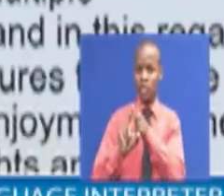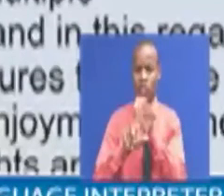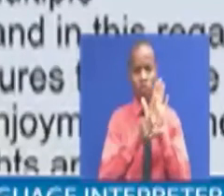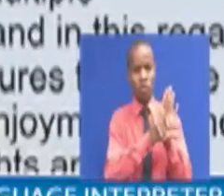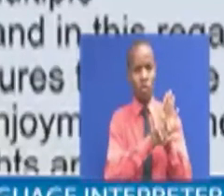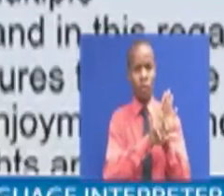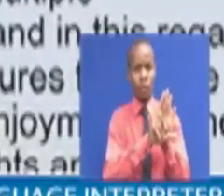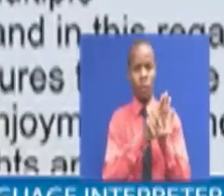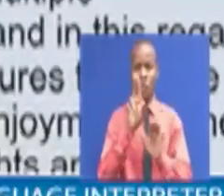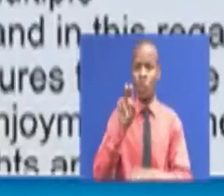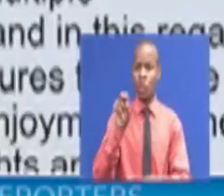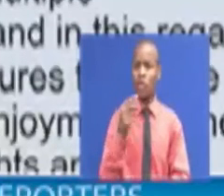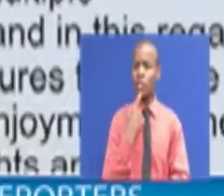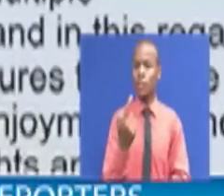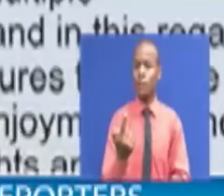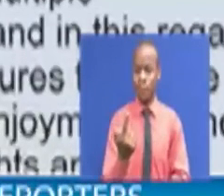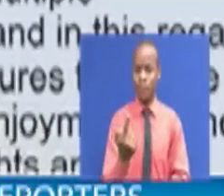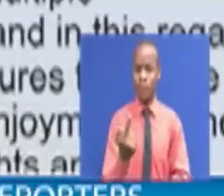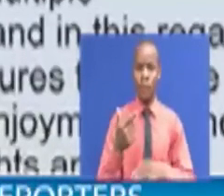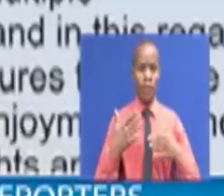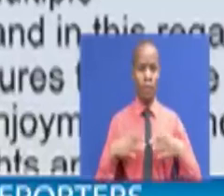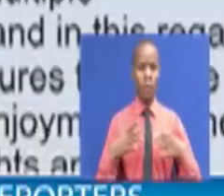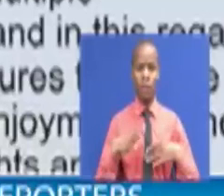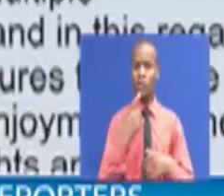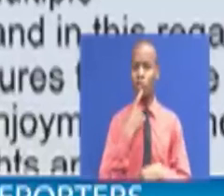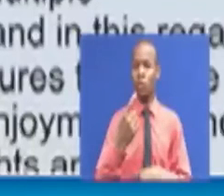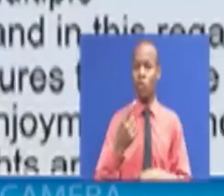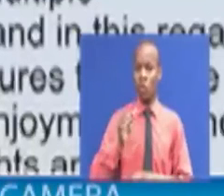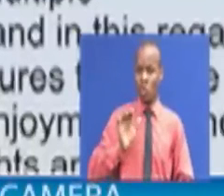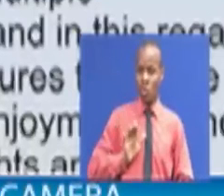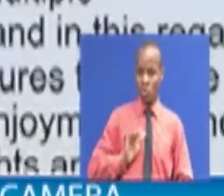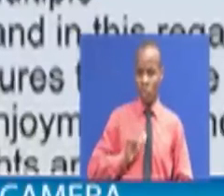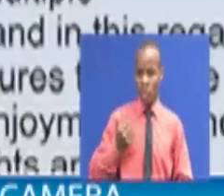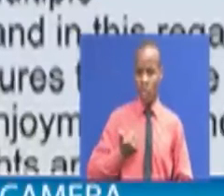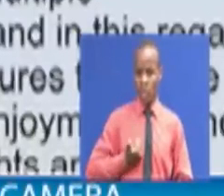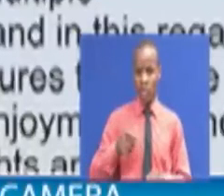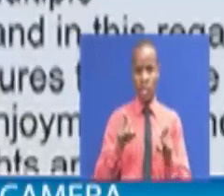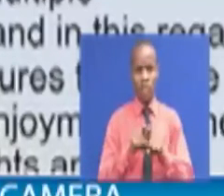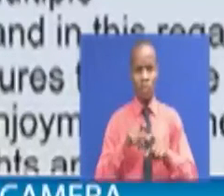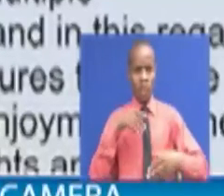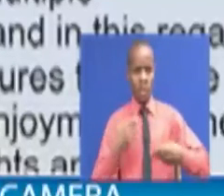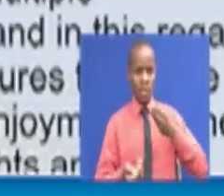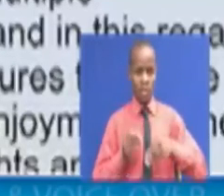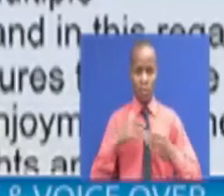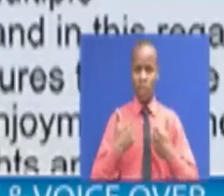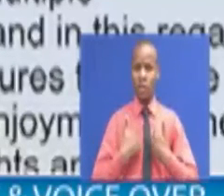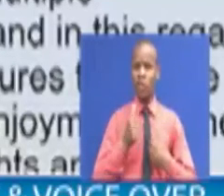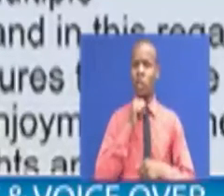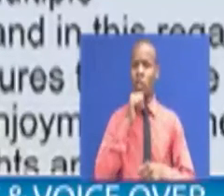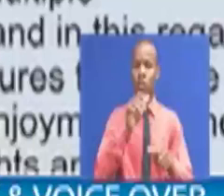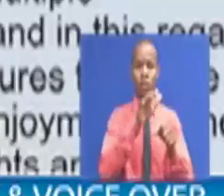UN Convention states that state parties recognize that women and girls with disabilities are subject